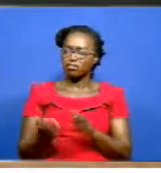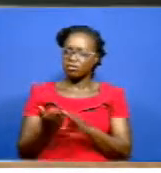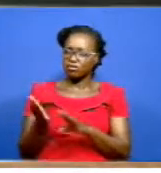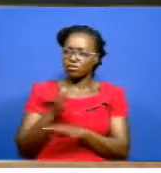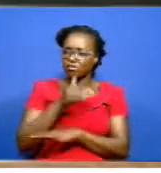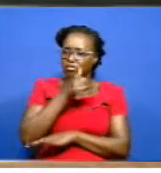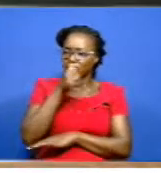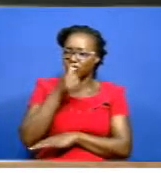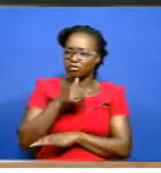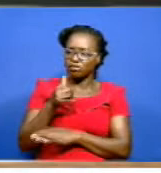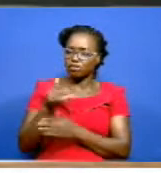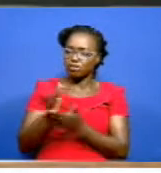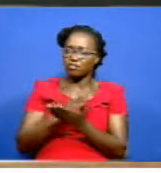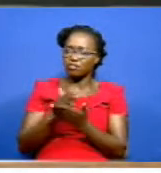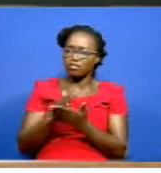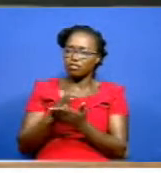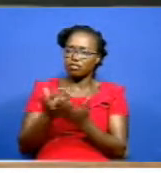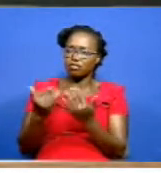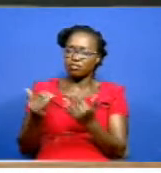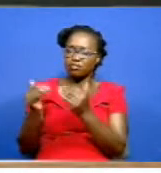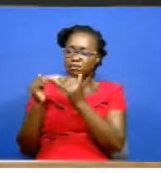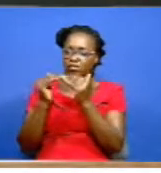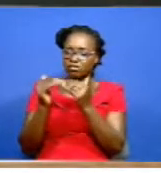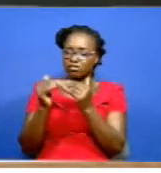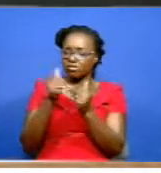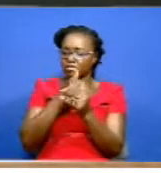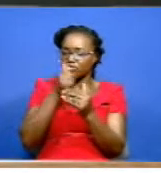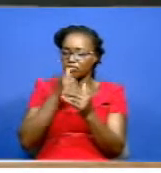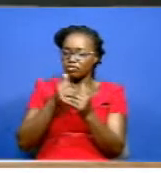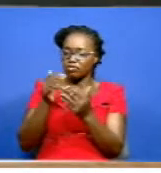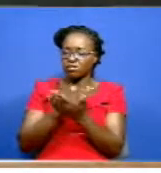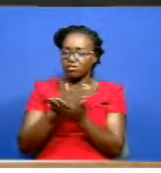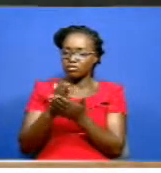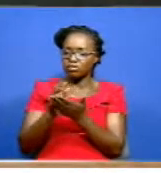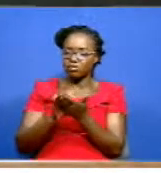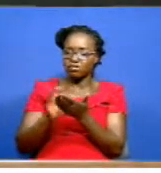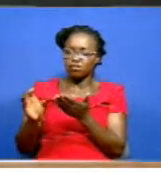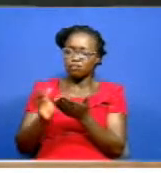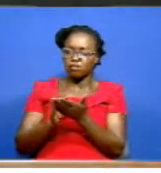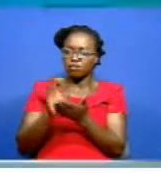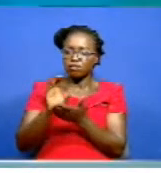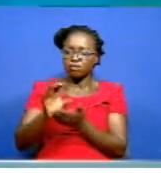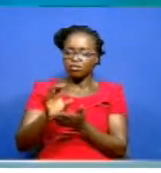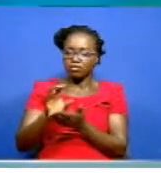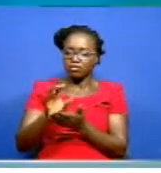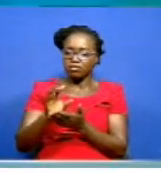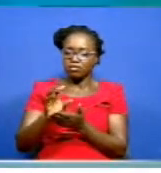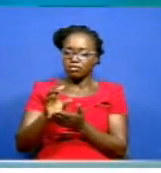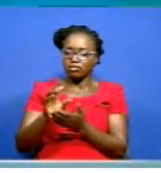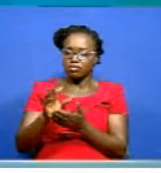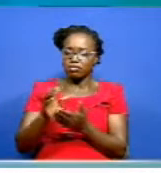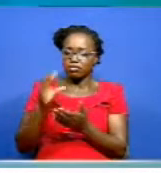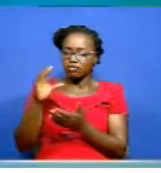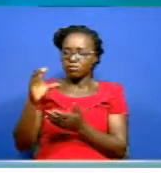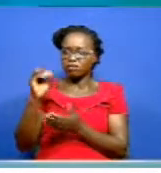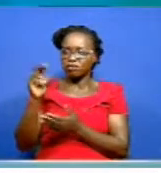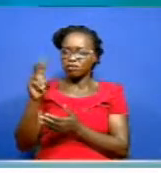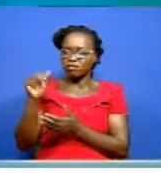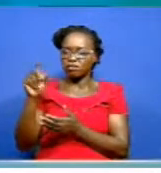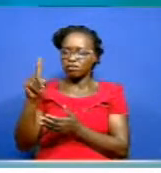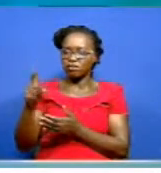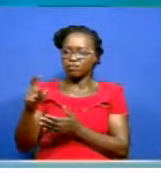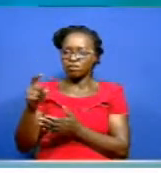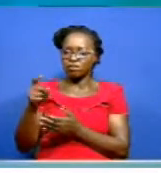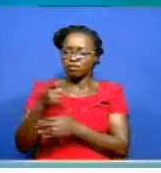sector, currently we are also leveraging on the private sector to distribute the COVAX vaccine, the AstraZeneca